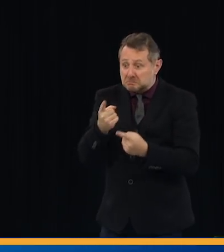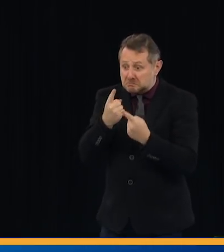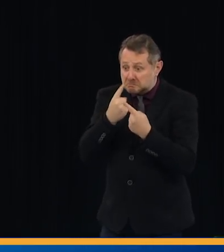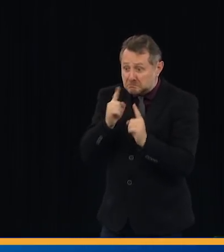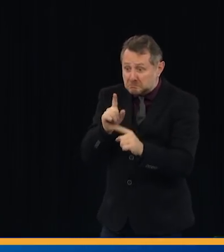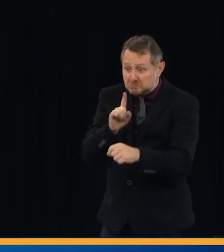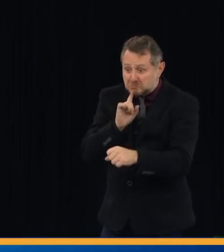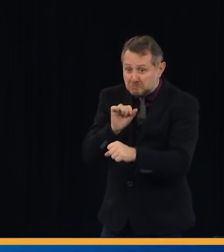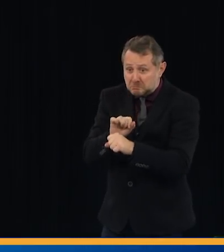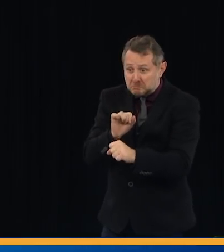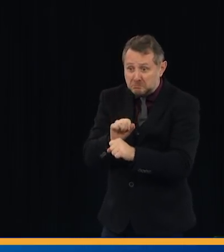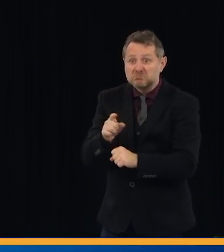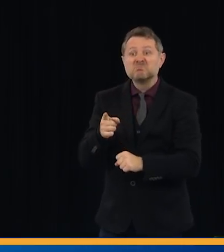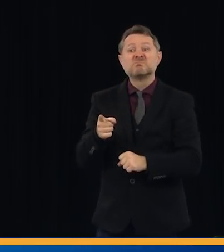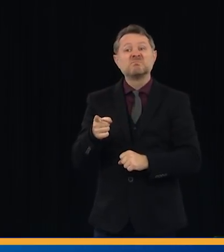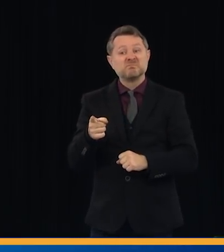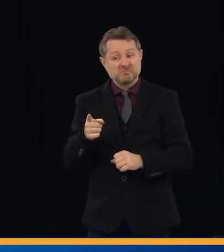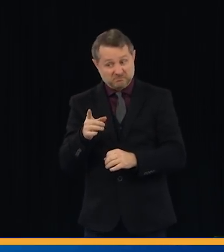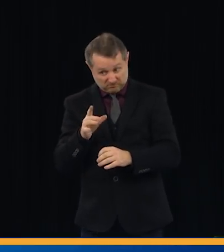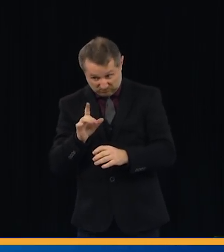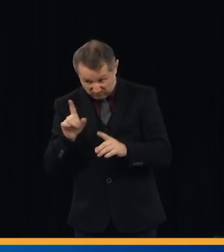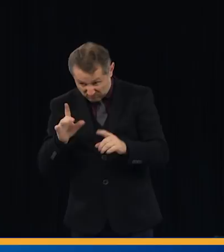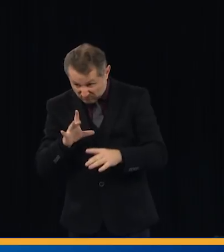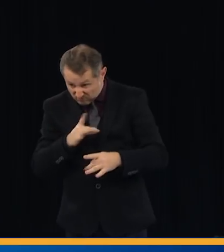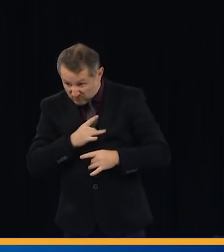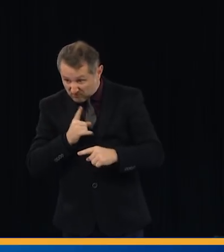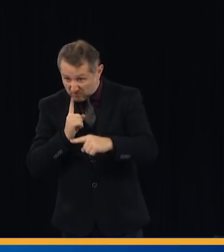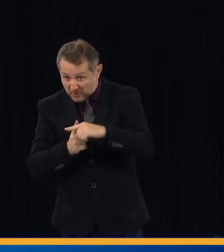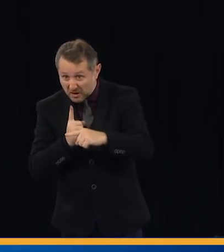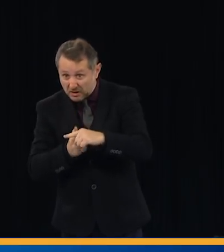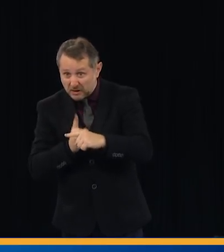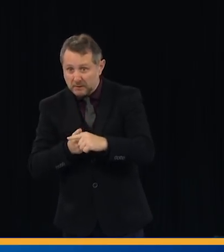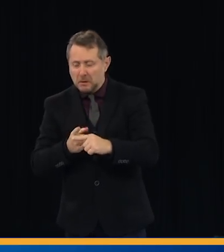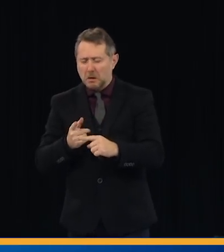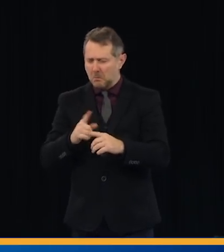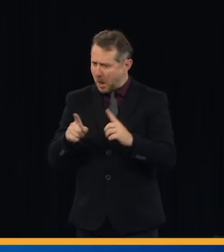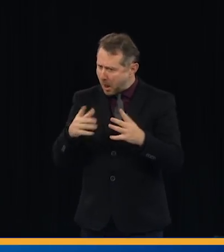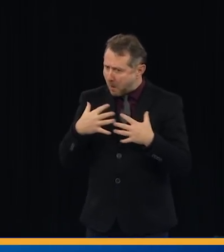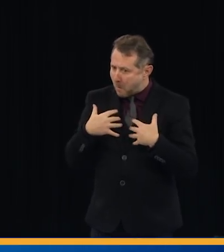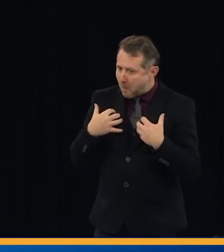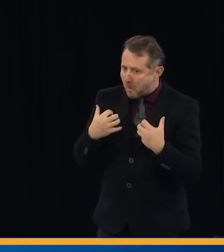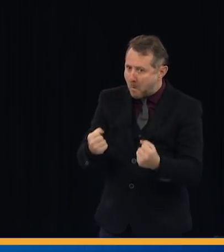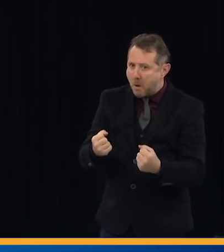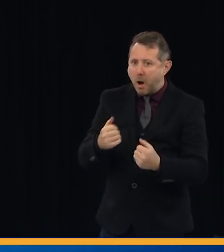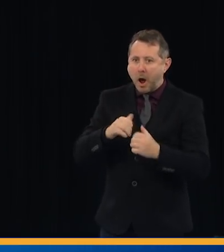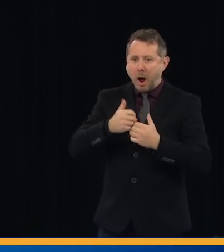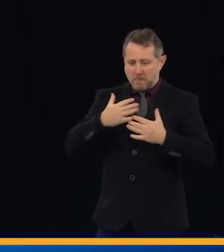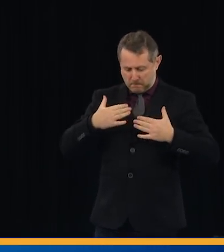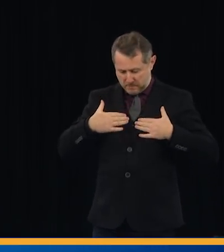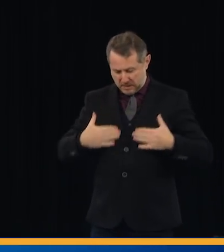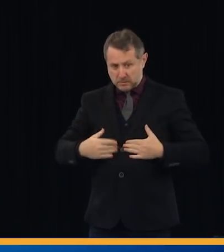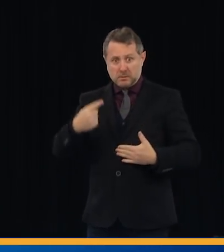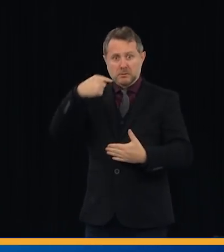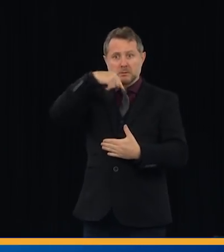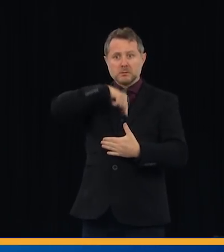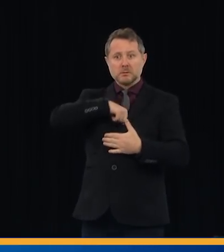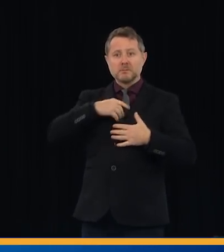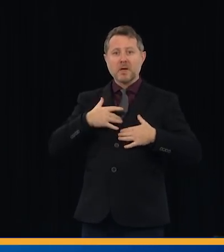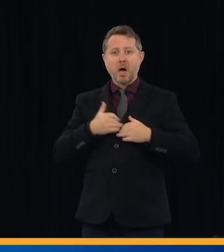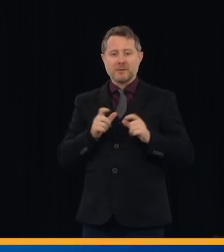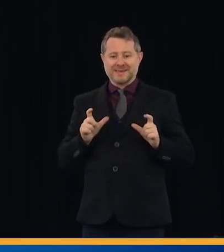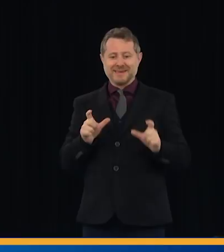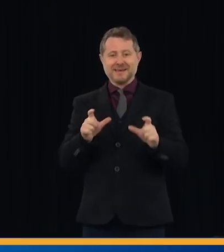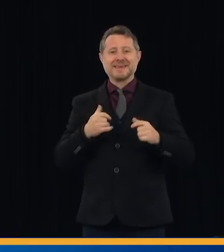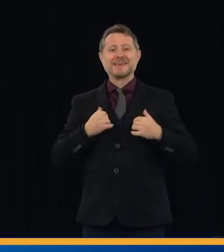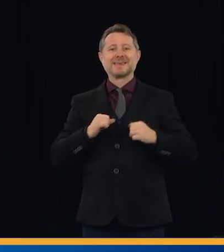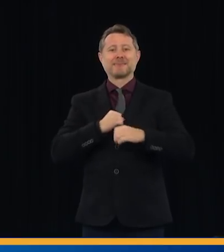by the virus, resolved, and now have the antibodies so they have an immunity to the